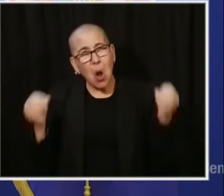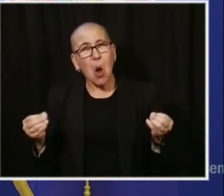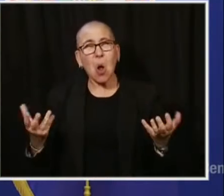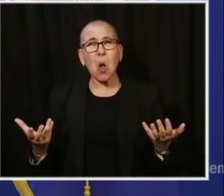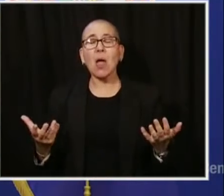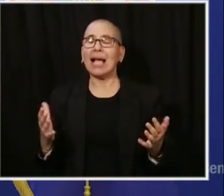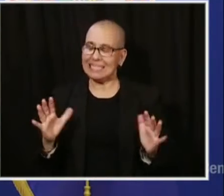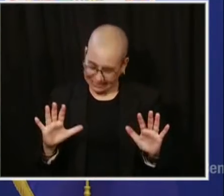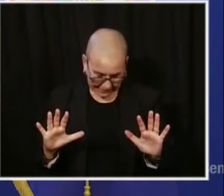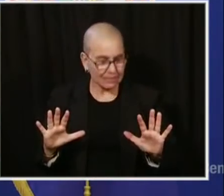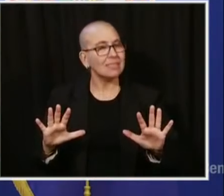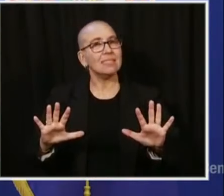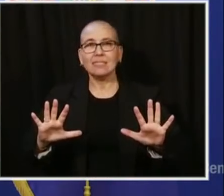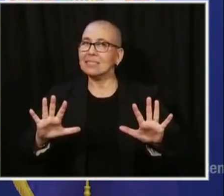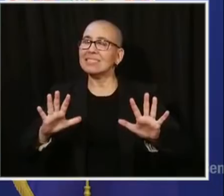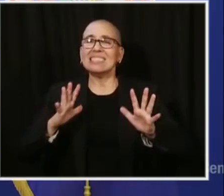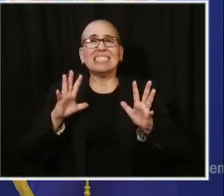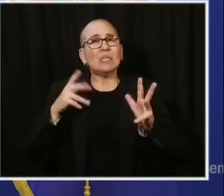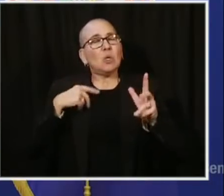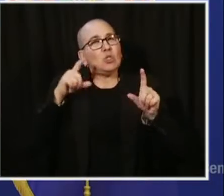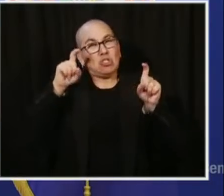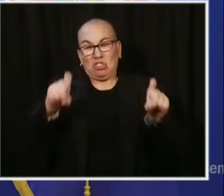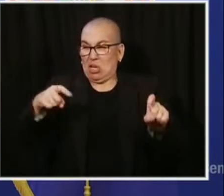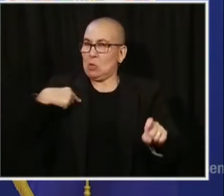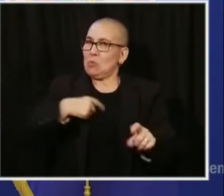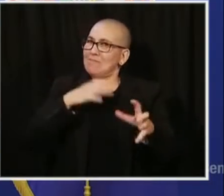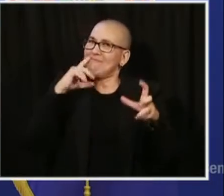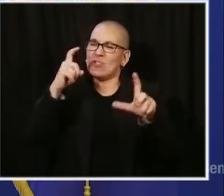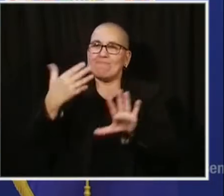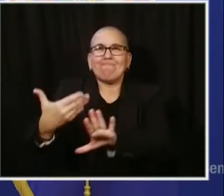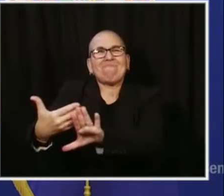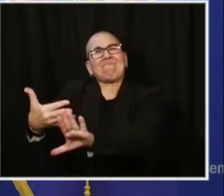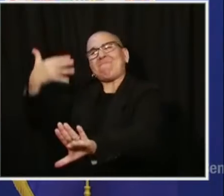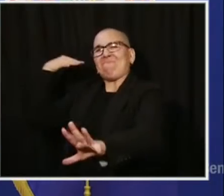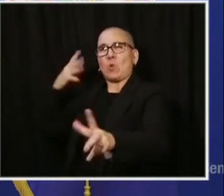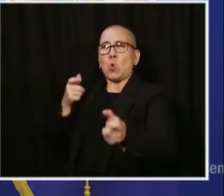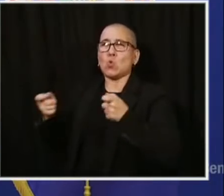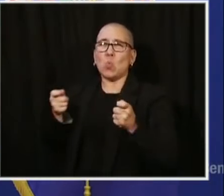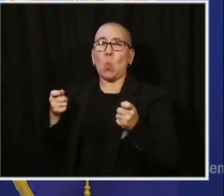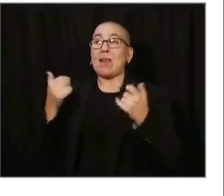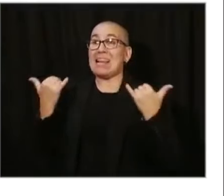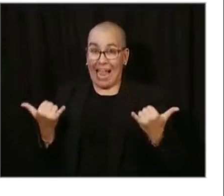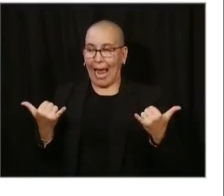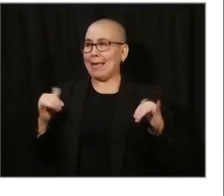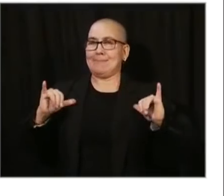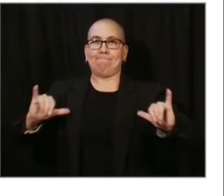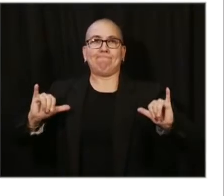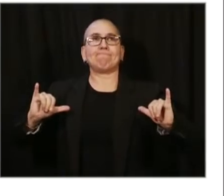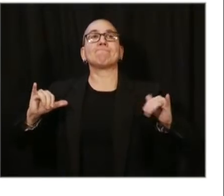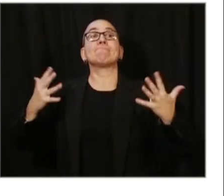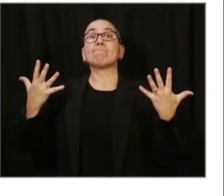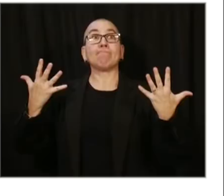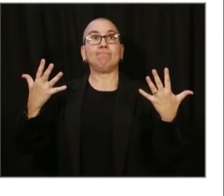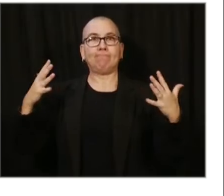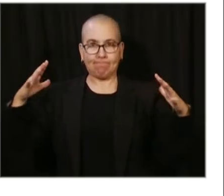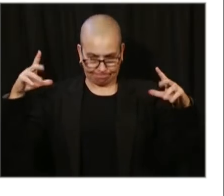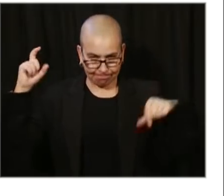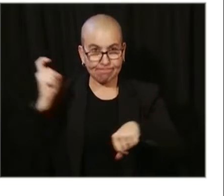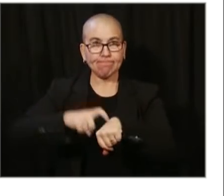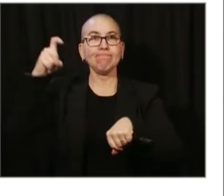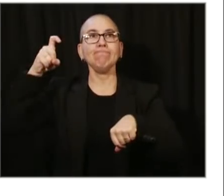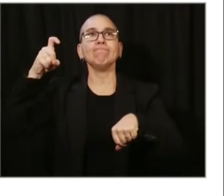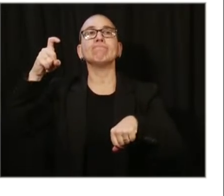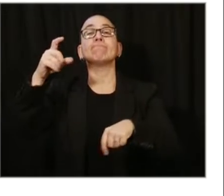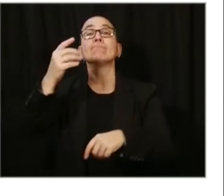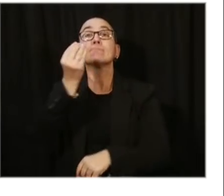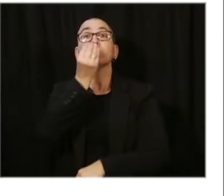ago in this country. We have not. But now is the time for us to do it. No dine-in service 10 to 4, but open for delivery and